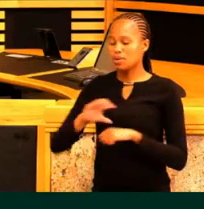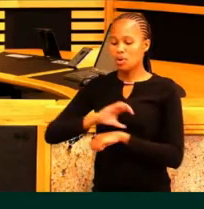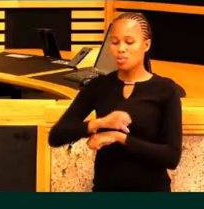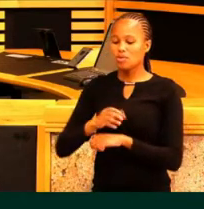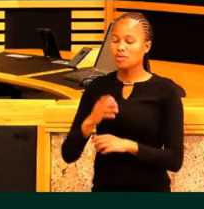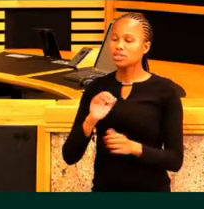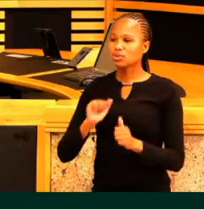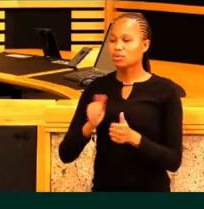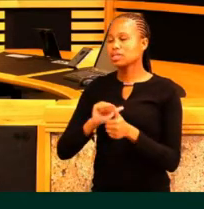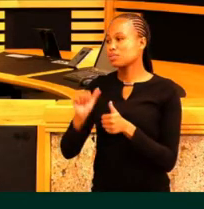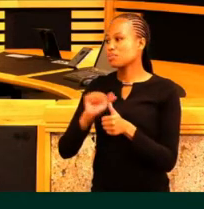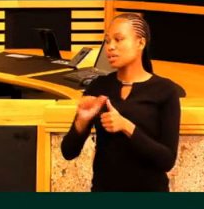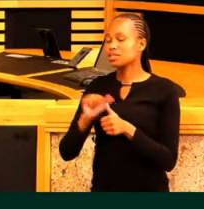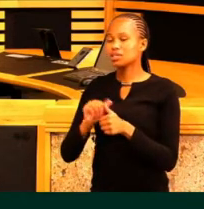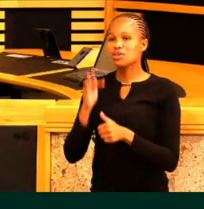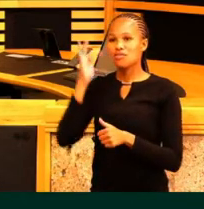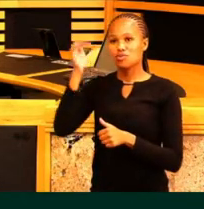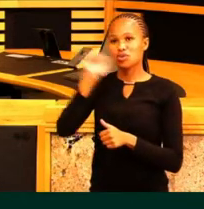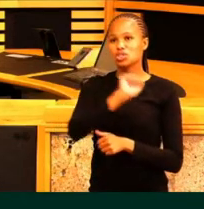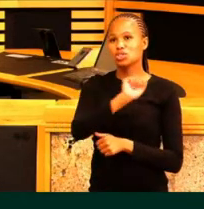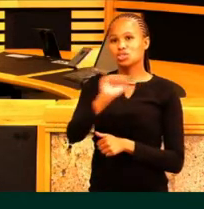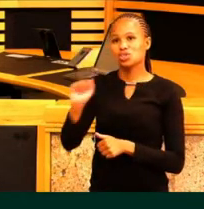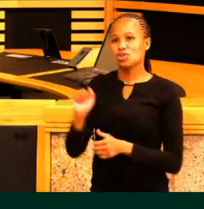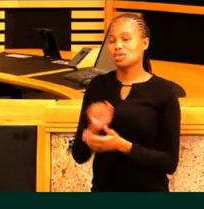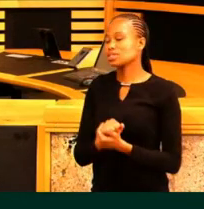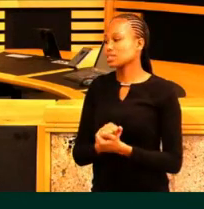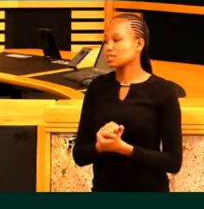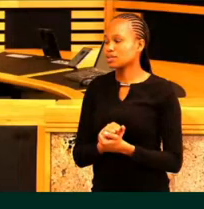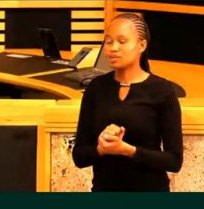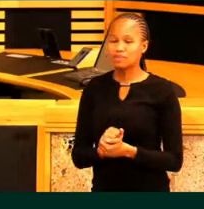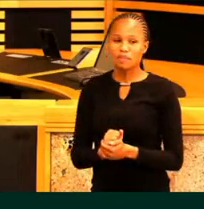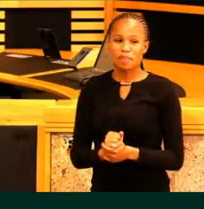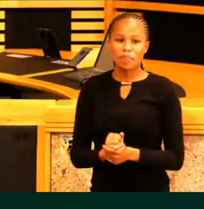the future is your zero Young Lions Raw